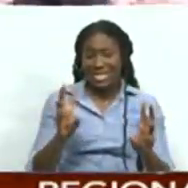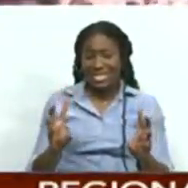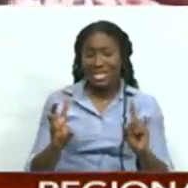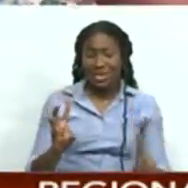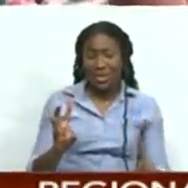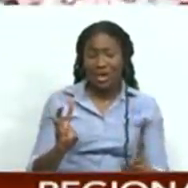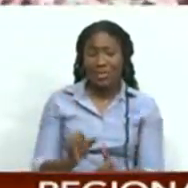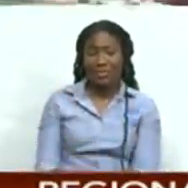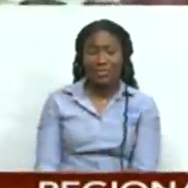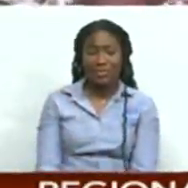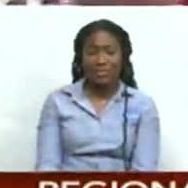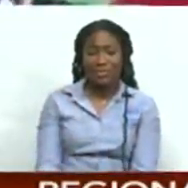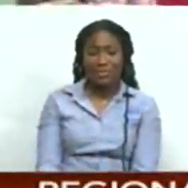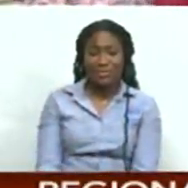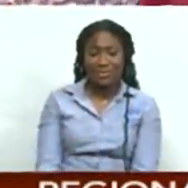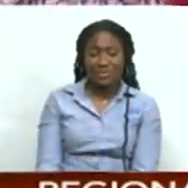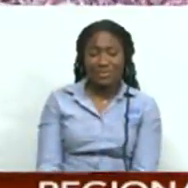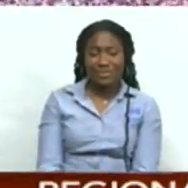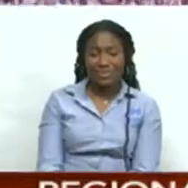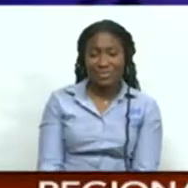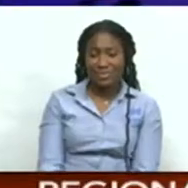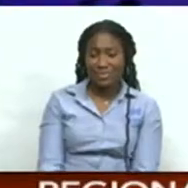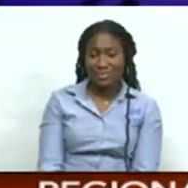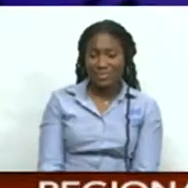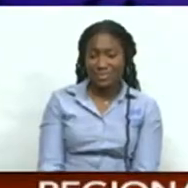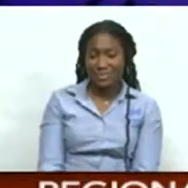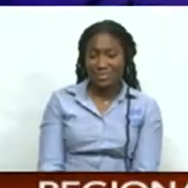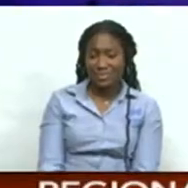Jovan Ravello, CNC3 Sport.